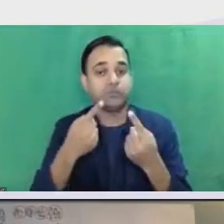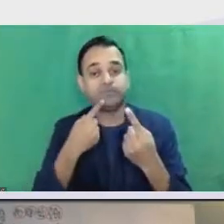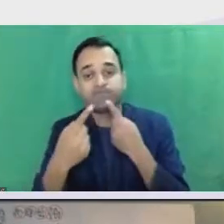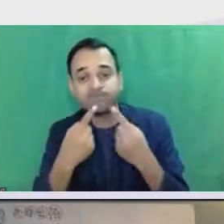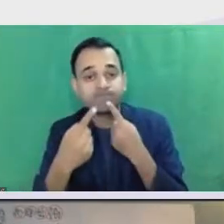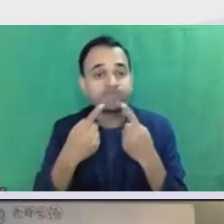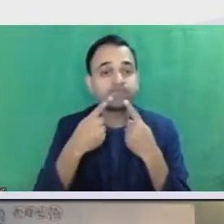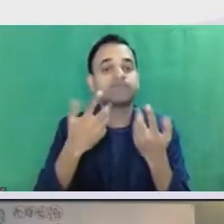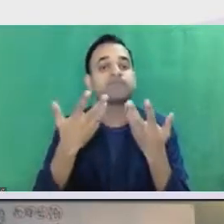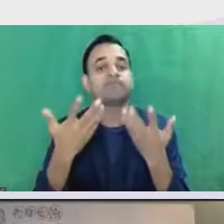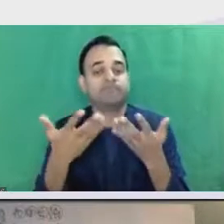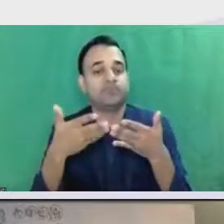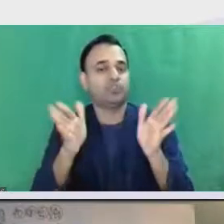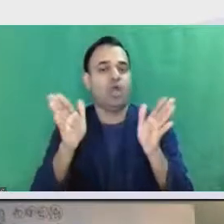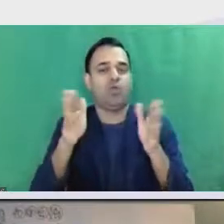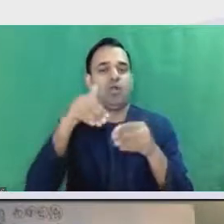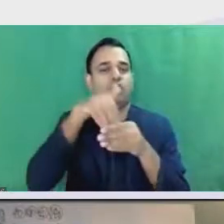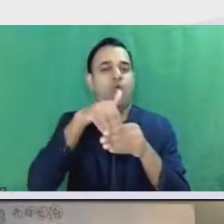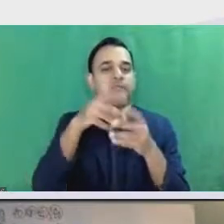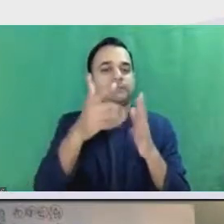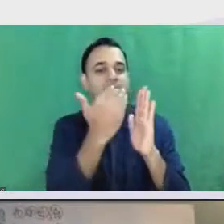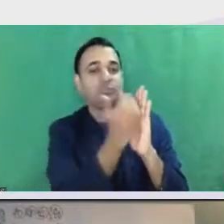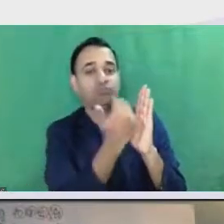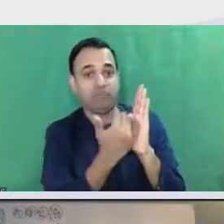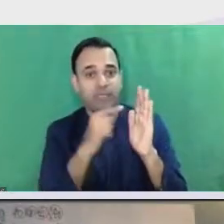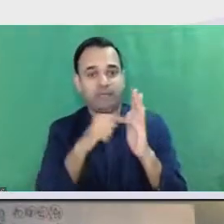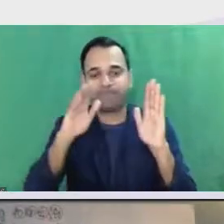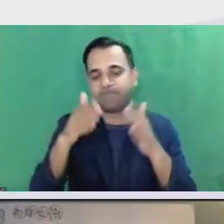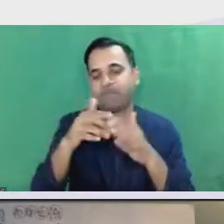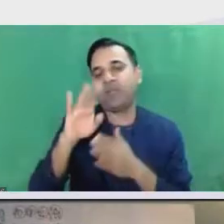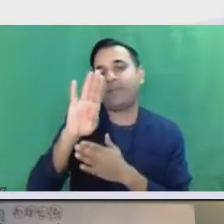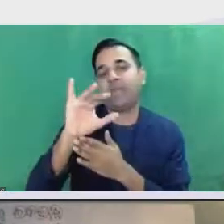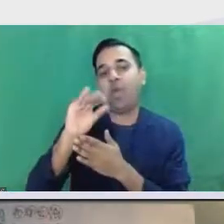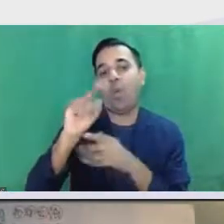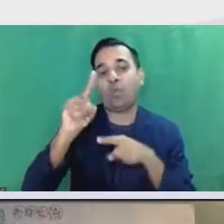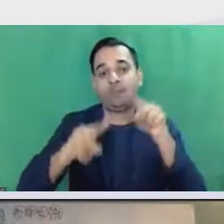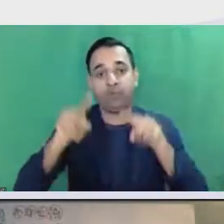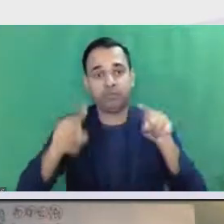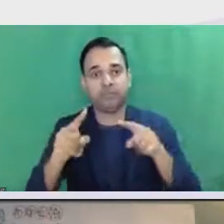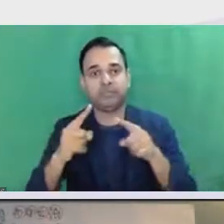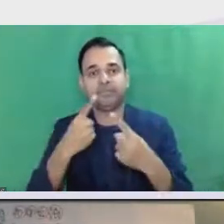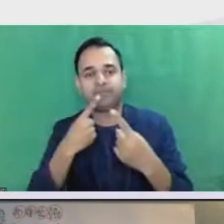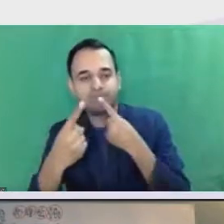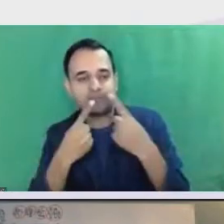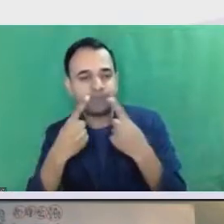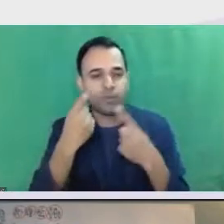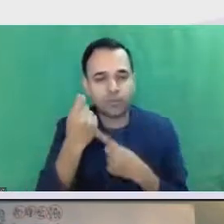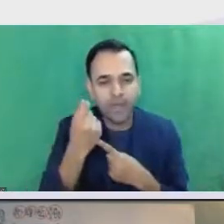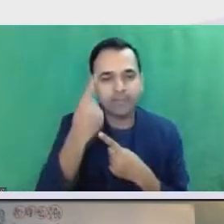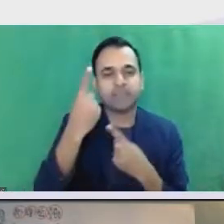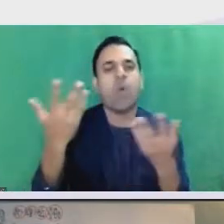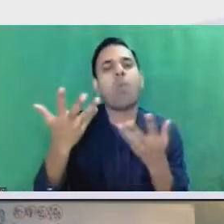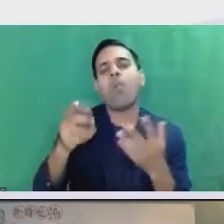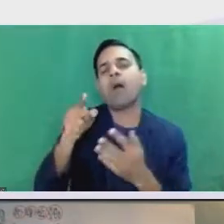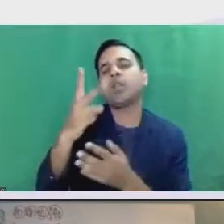For those who may not understand what the post-2020 biodiversity framework is all about, and also for those taking a look at